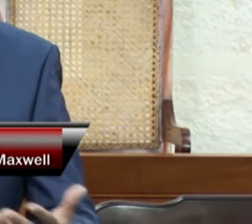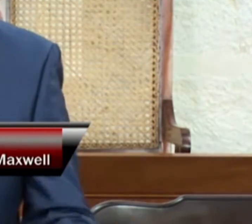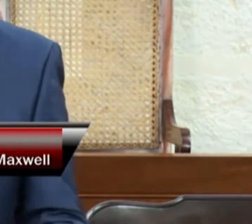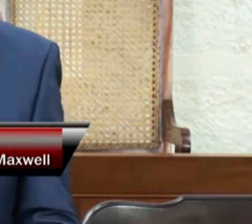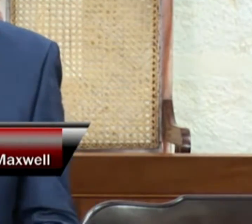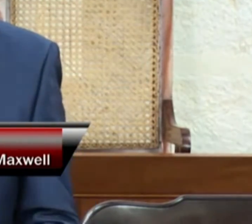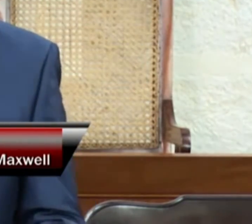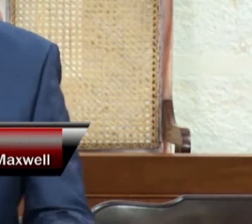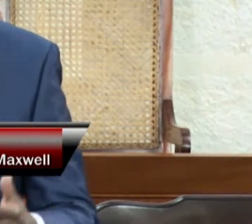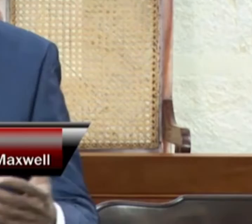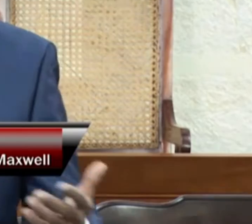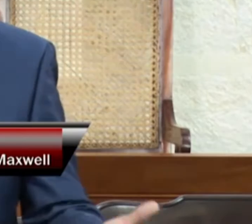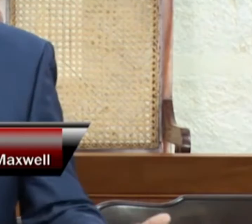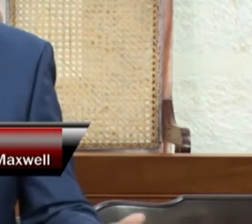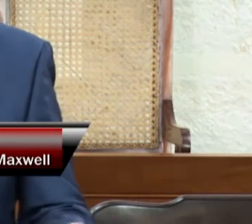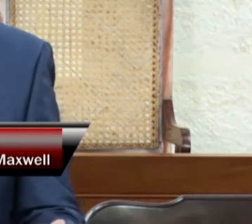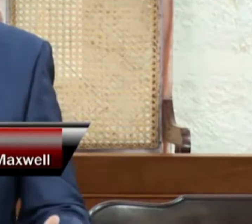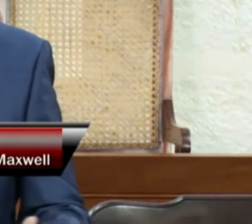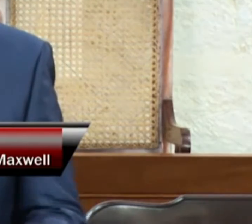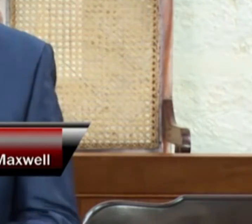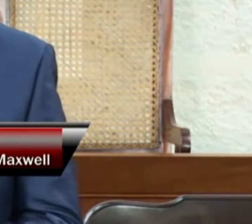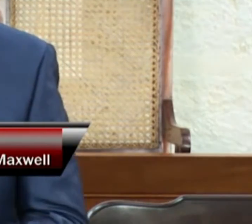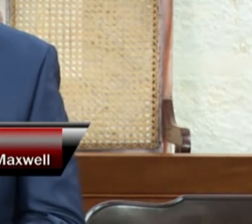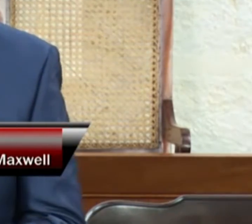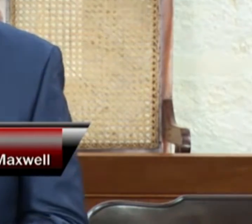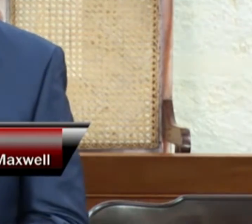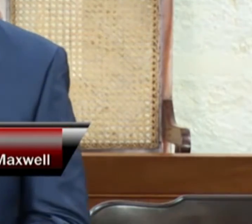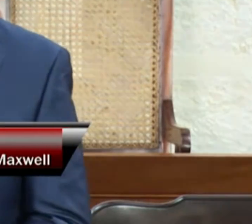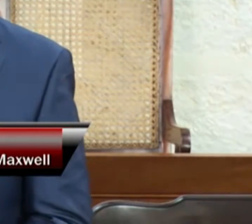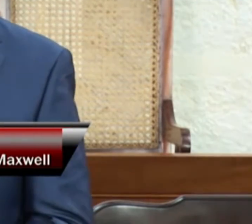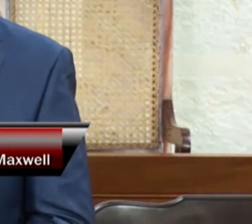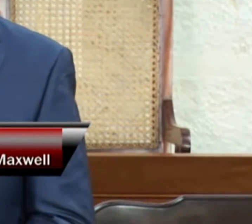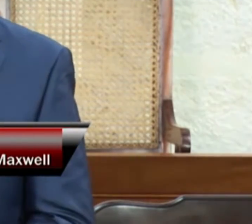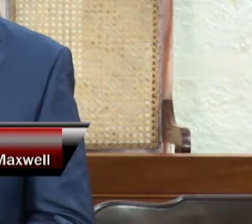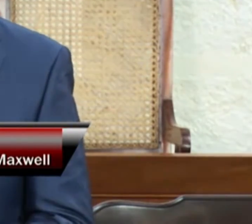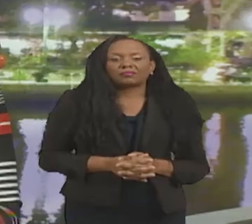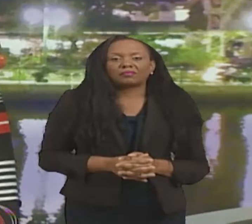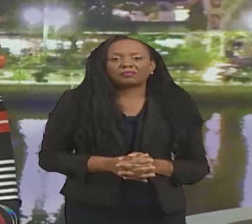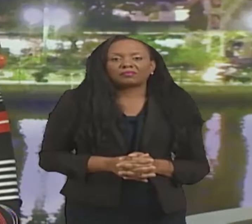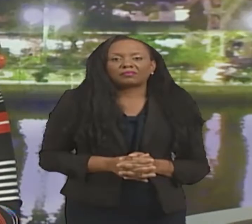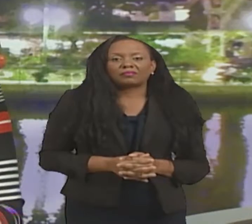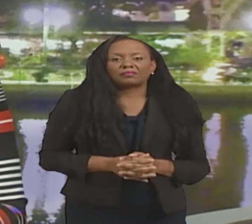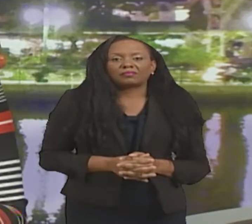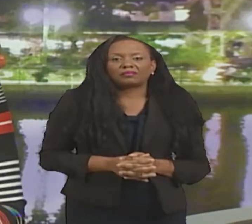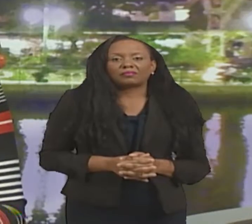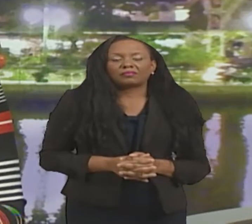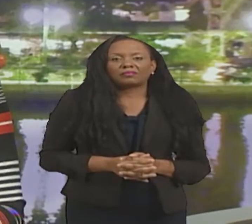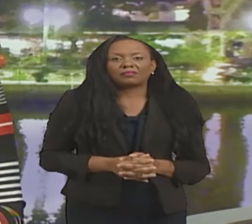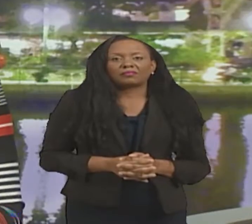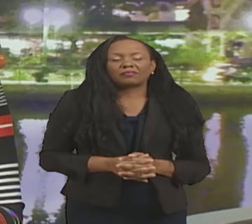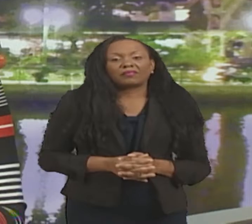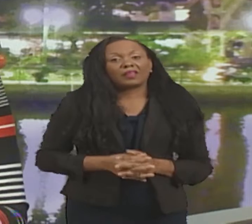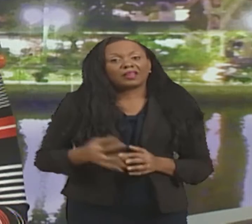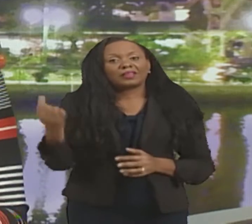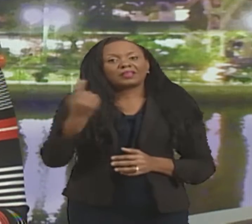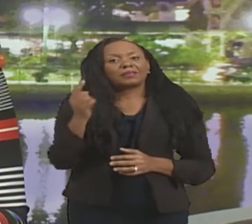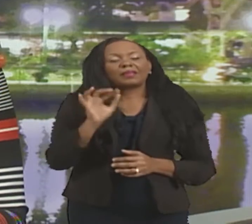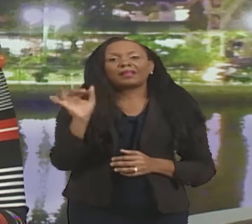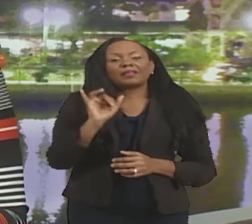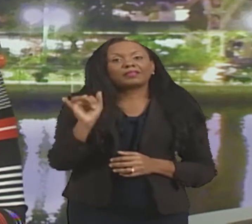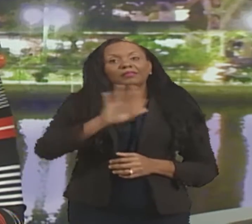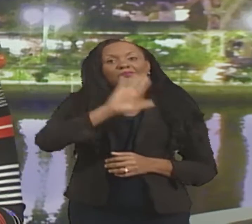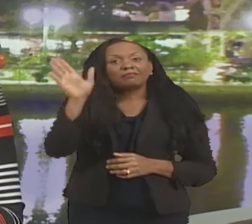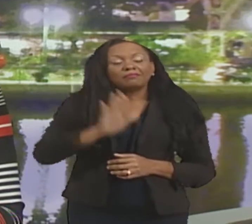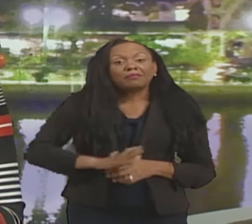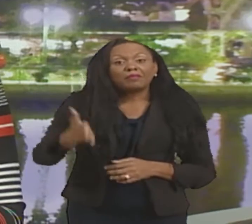our economics, all other aspects of our nation will bloom. A spectacle like you've never